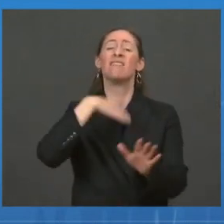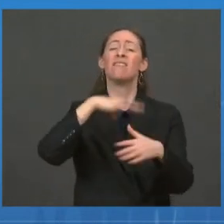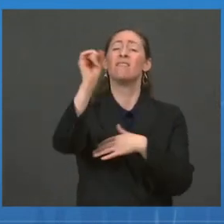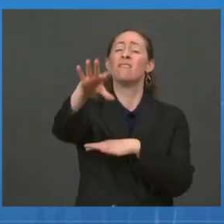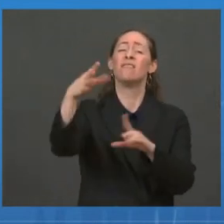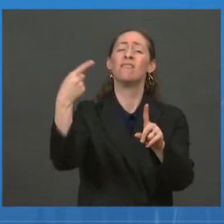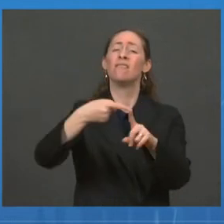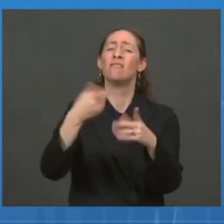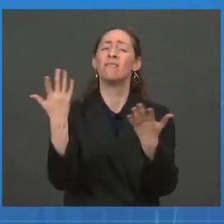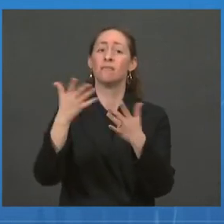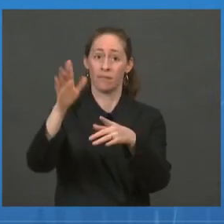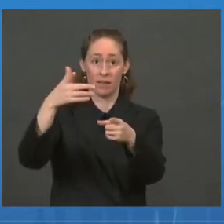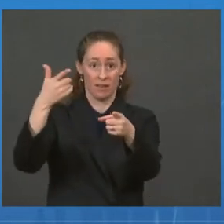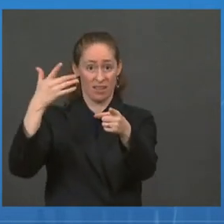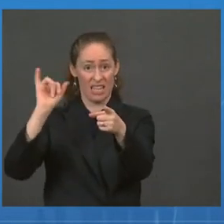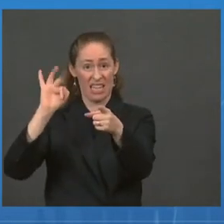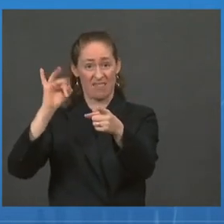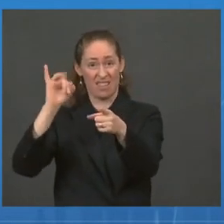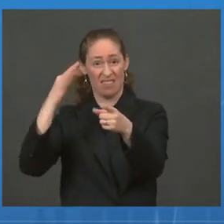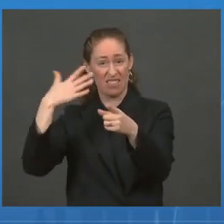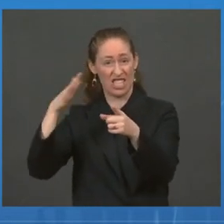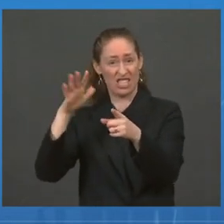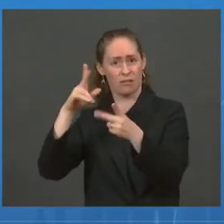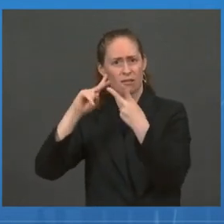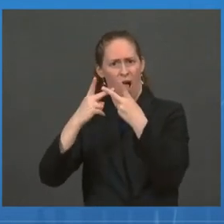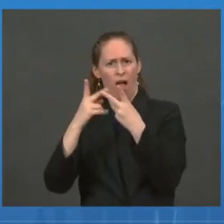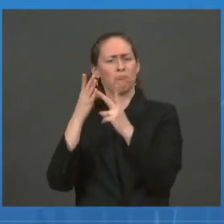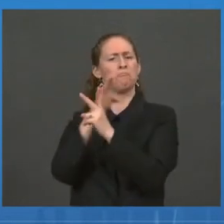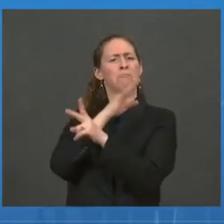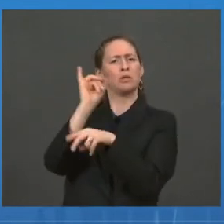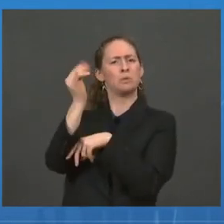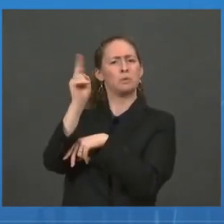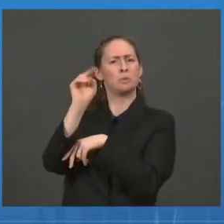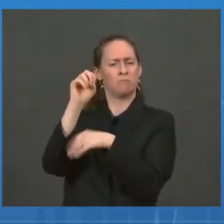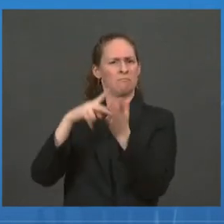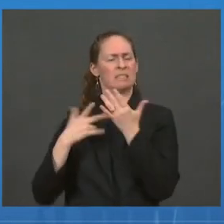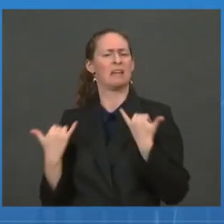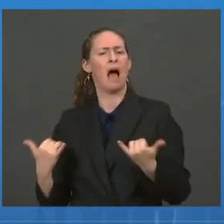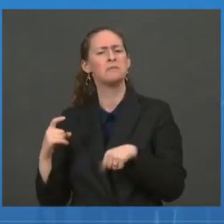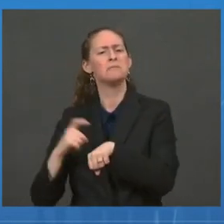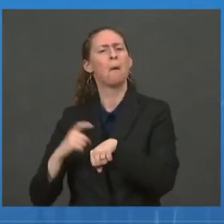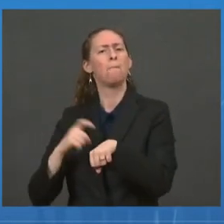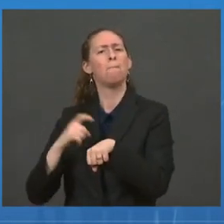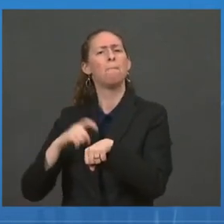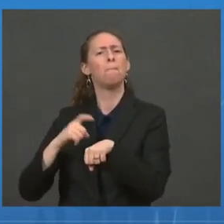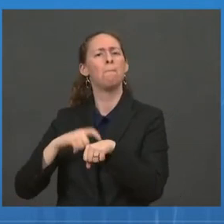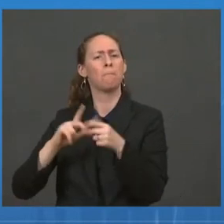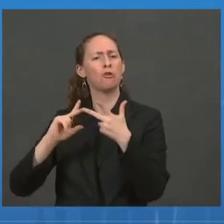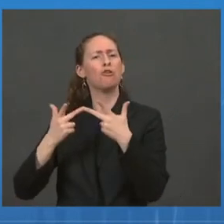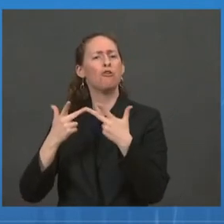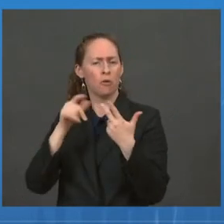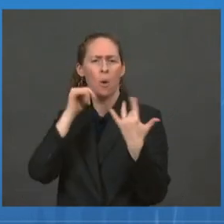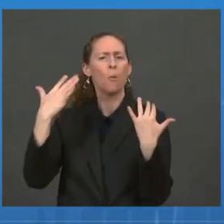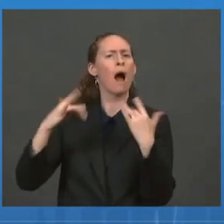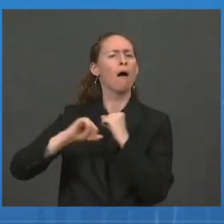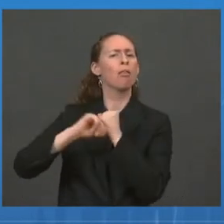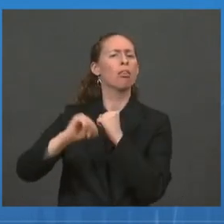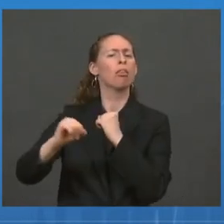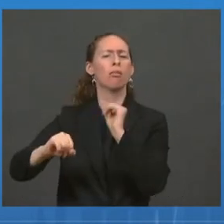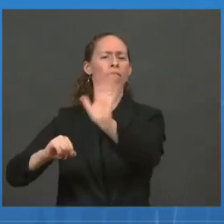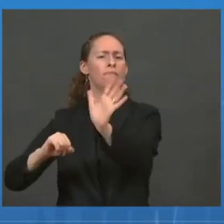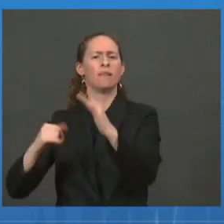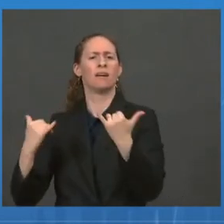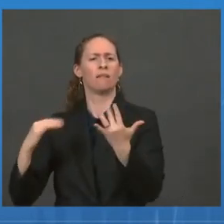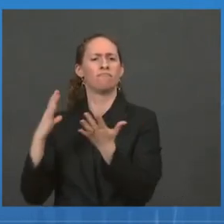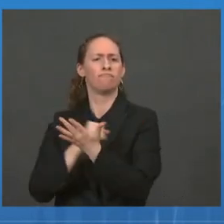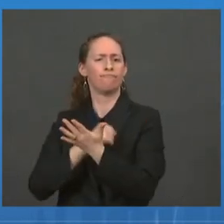getting boosted will give you the highest level of protection from covet and this new variant if you're unvaccinated